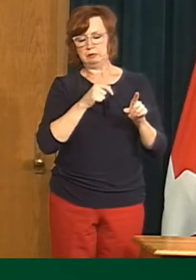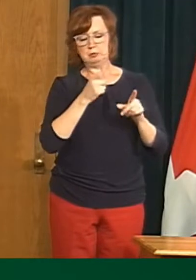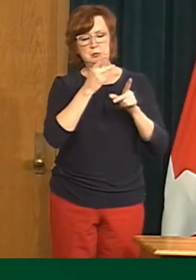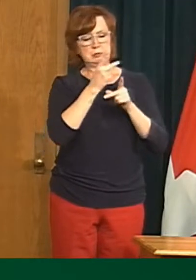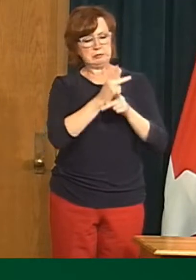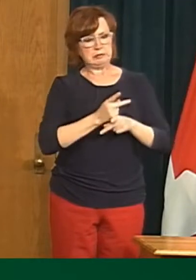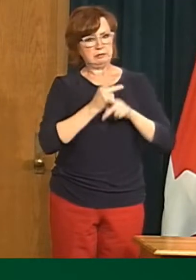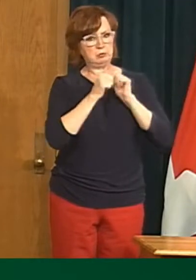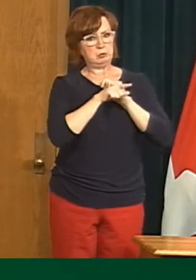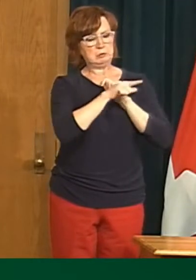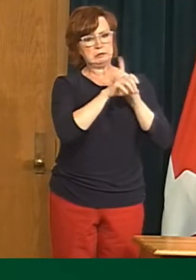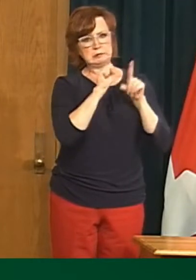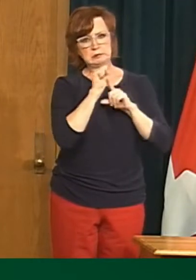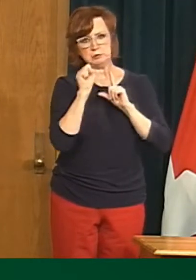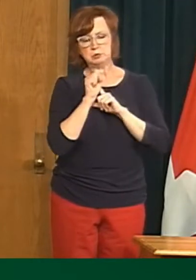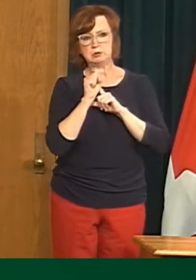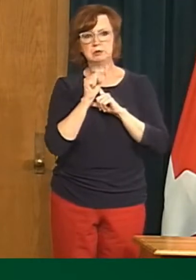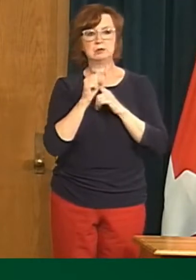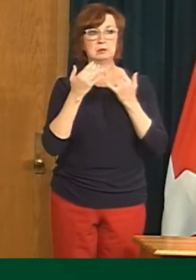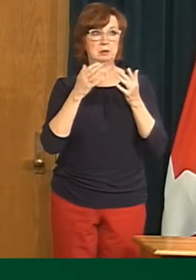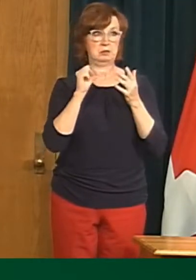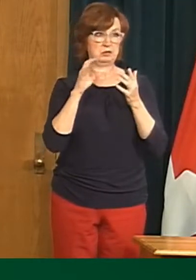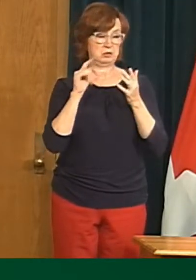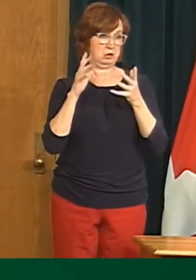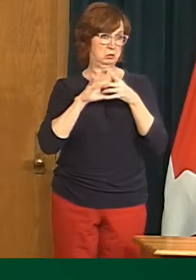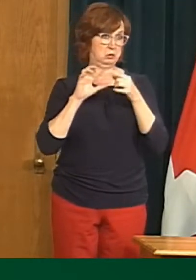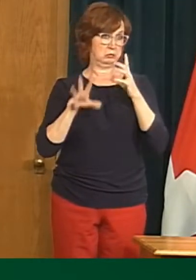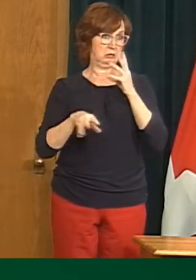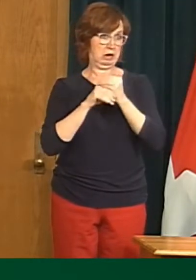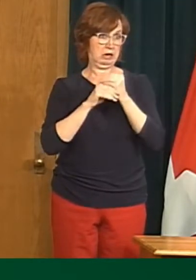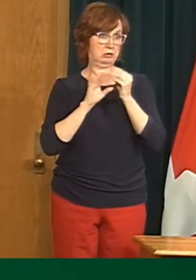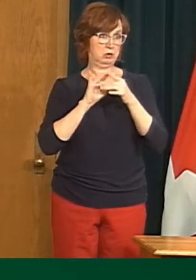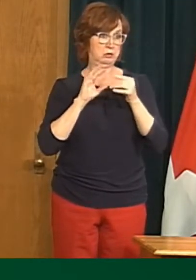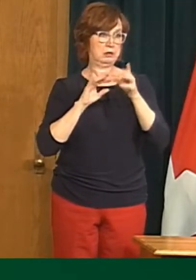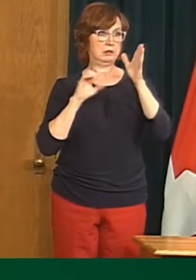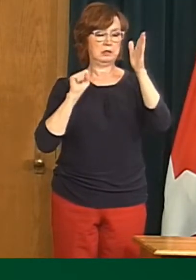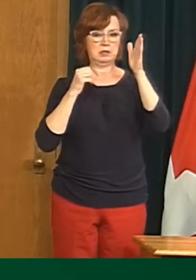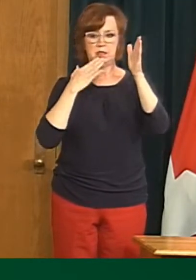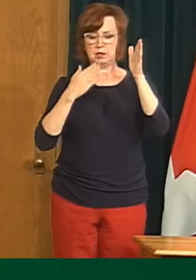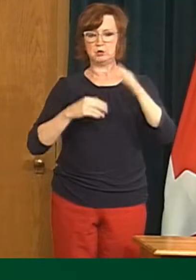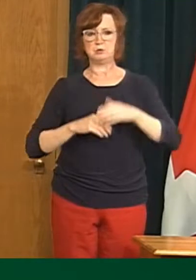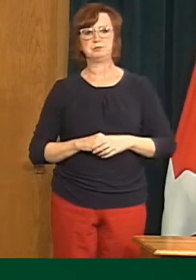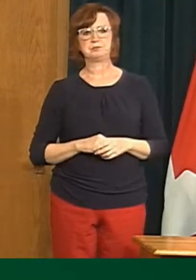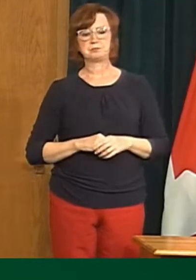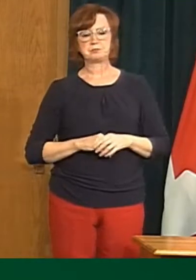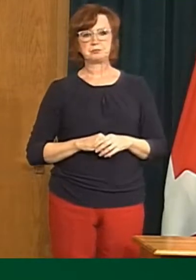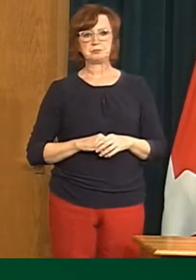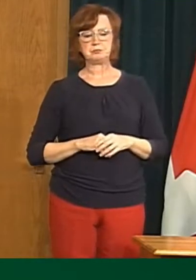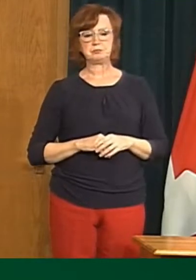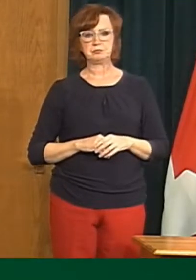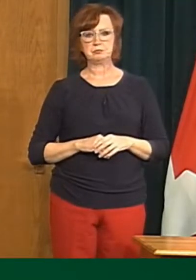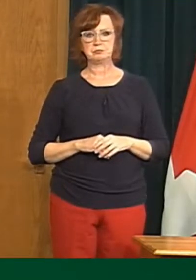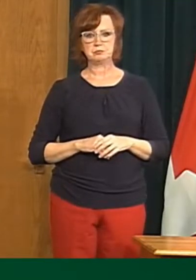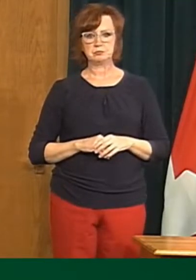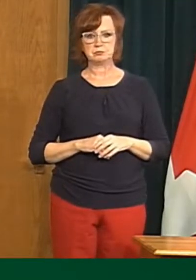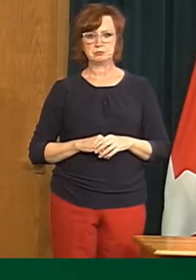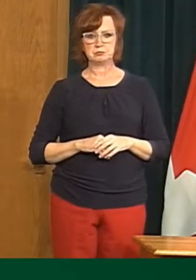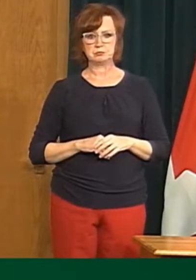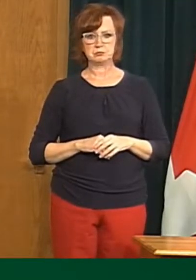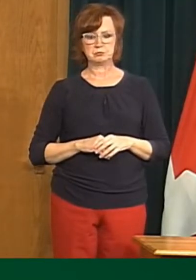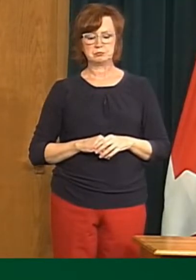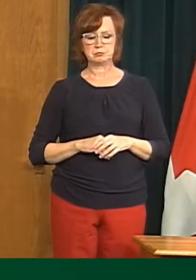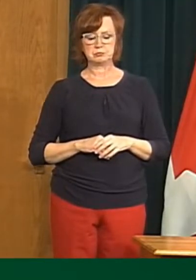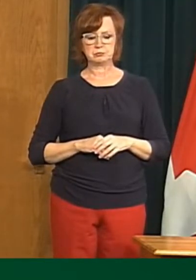comment on the work that's been done in the last little while on that. Thanks, Minister. So just to highlight some of the things